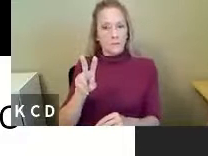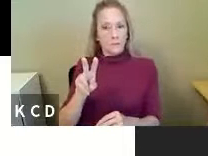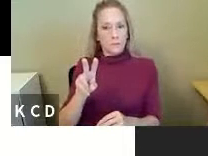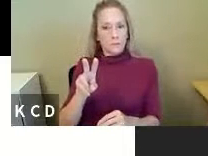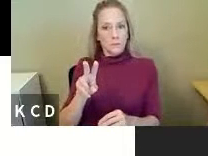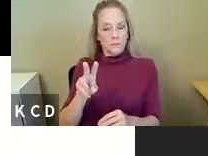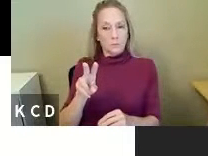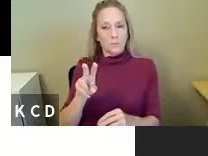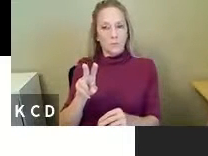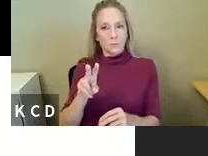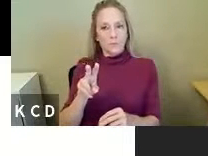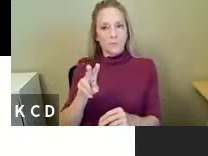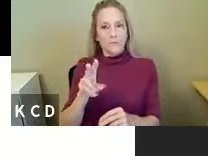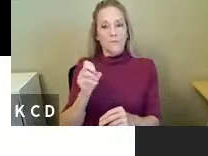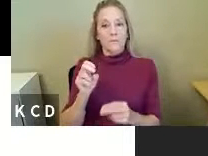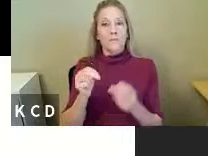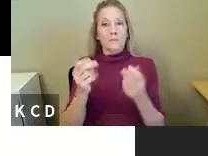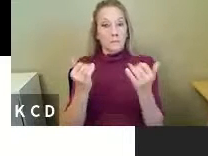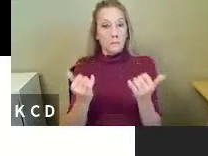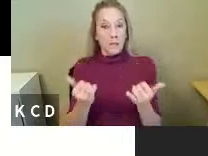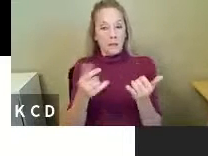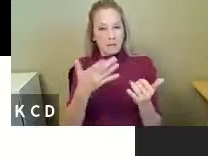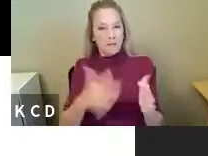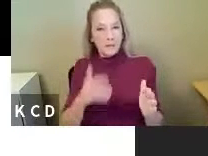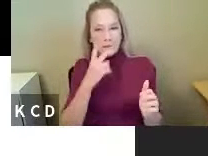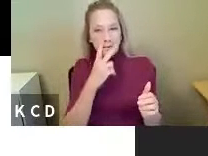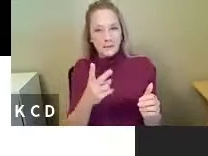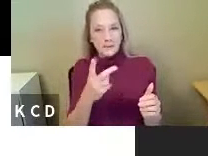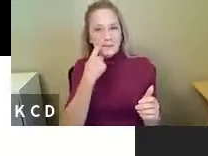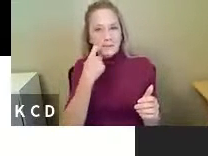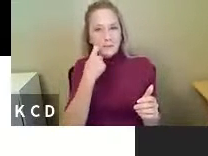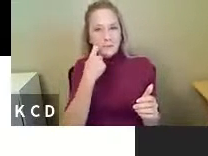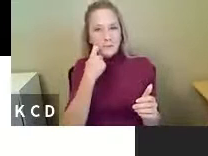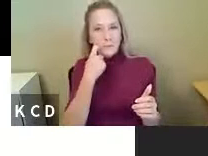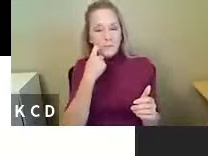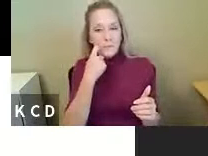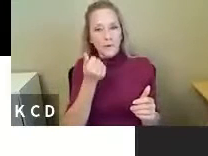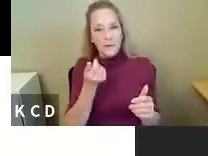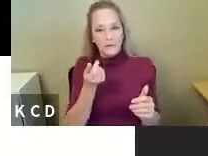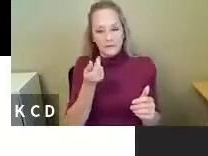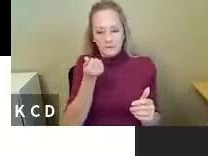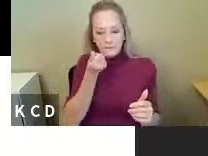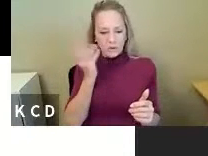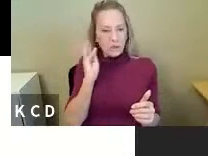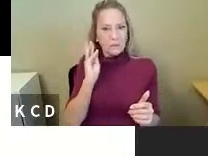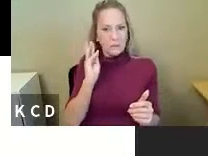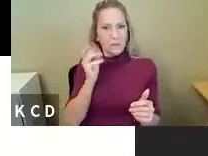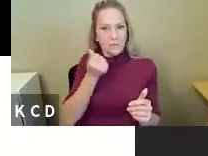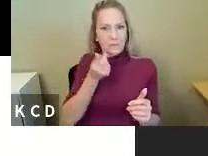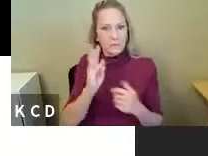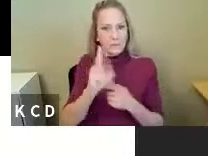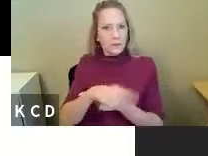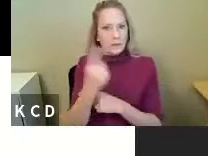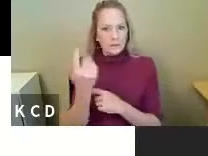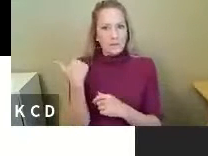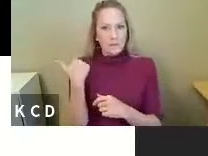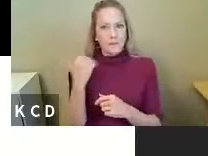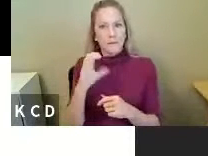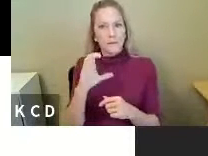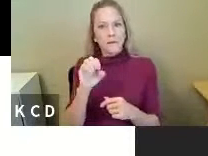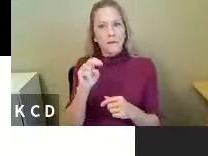slide, please. And this is what you've already seen, which is just a few days ago, that the census, or